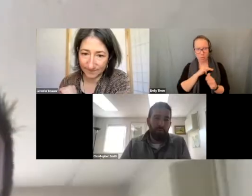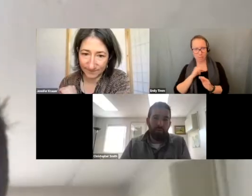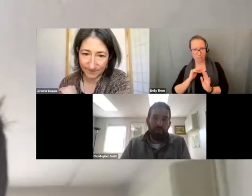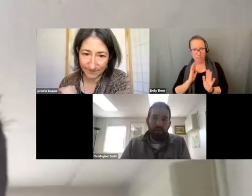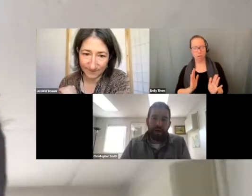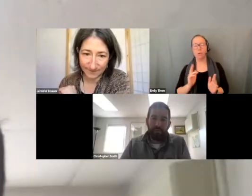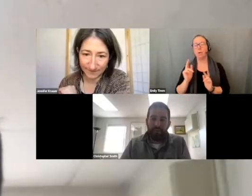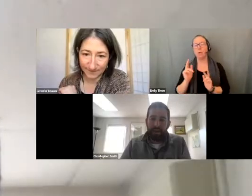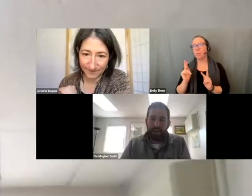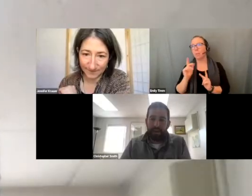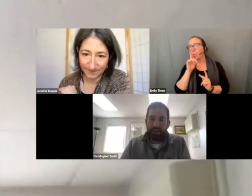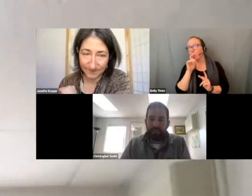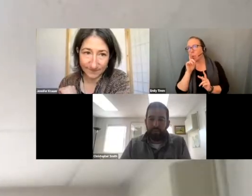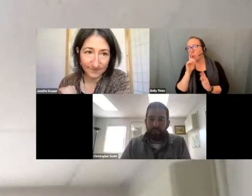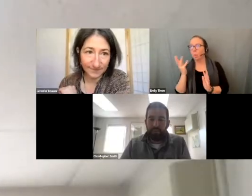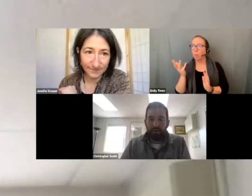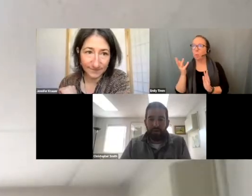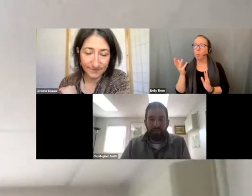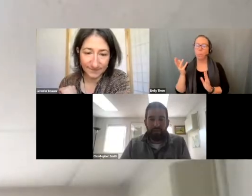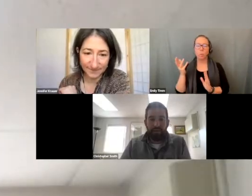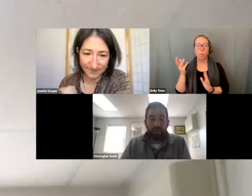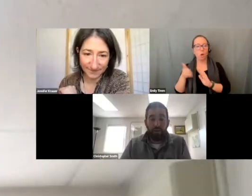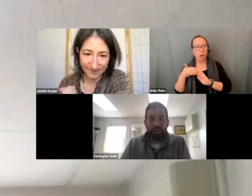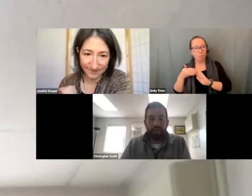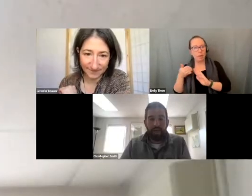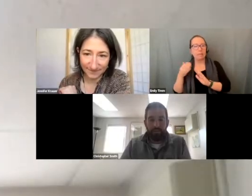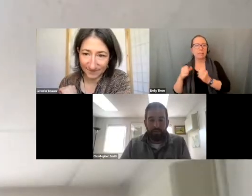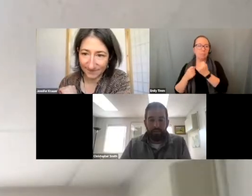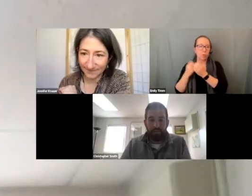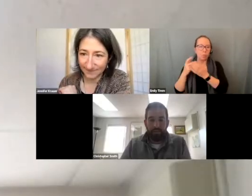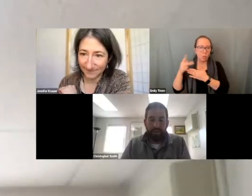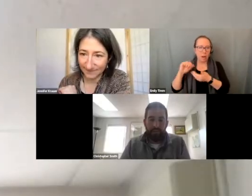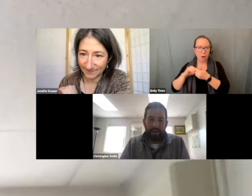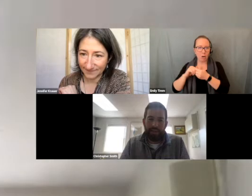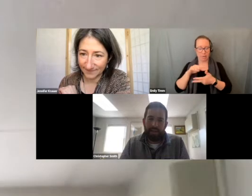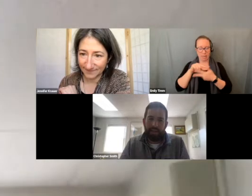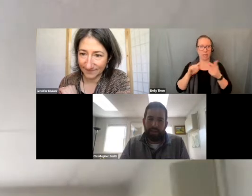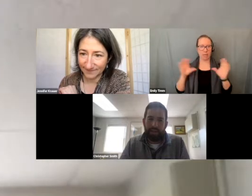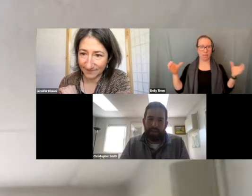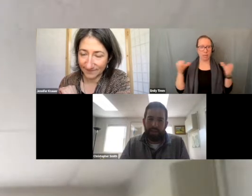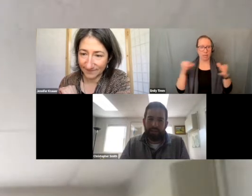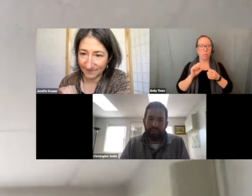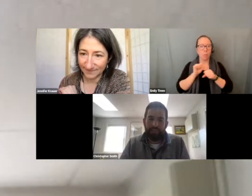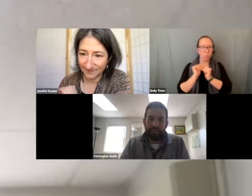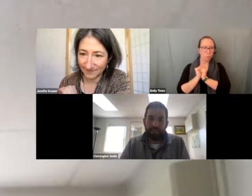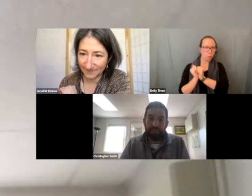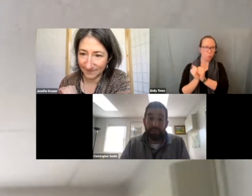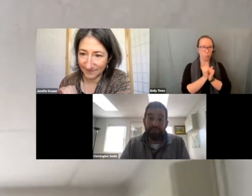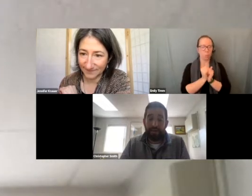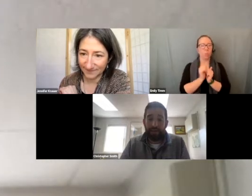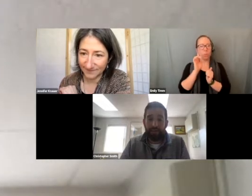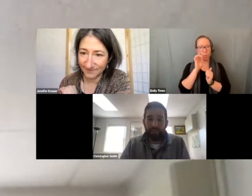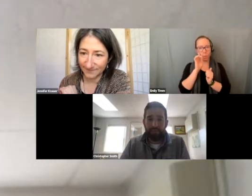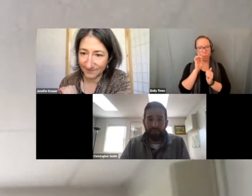People who operate and support programming work together. I think in some of the themes